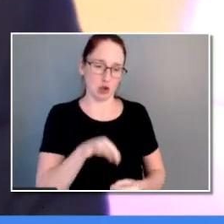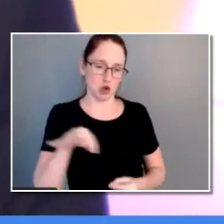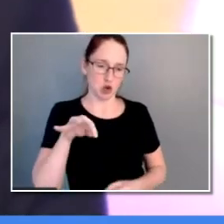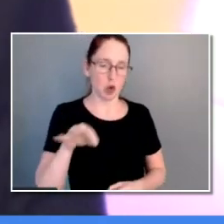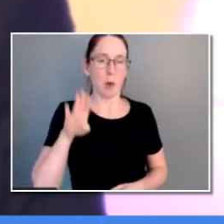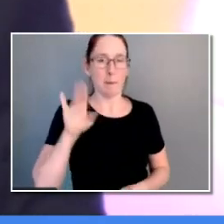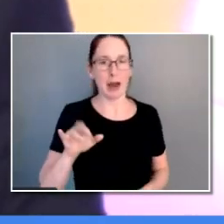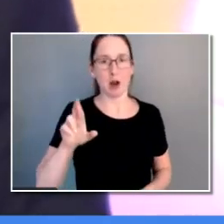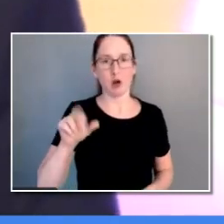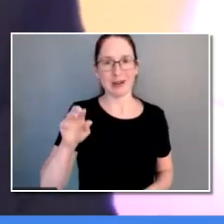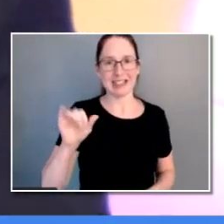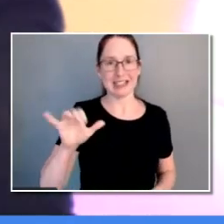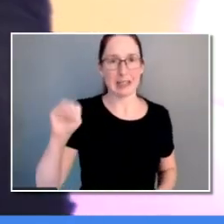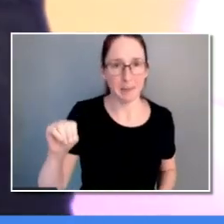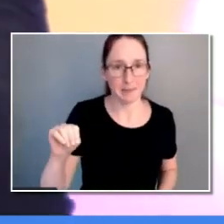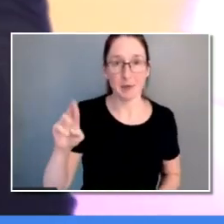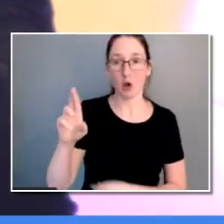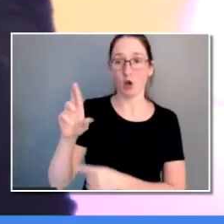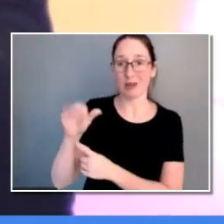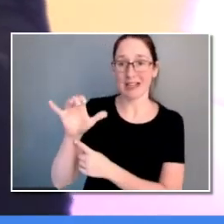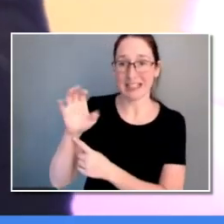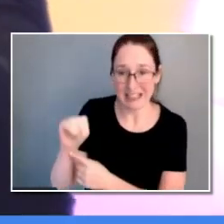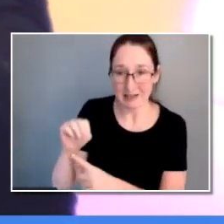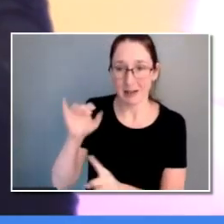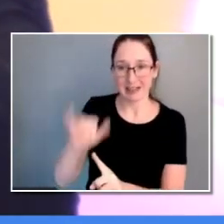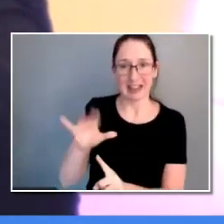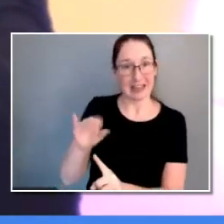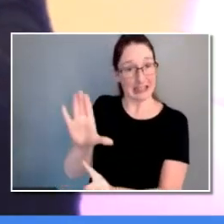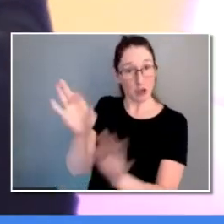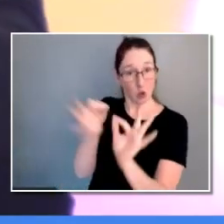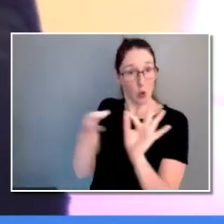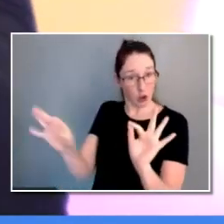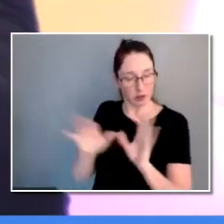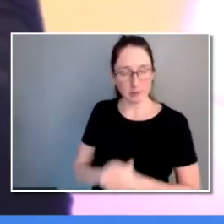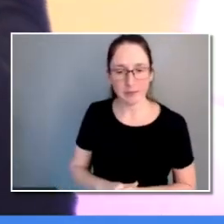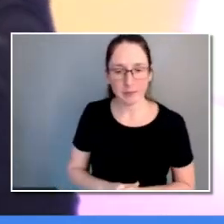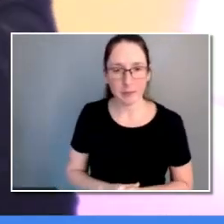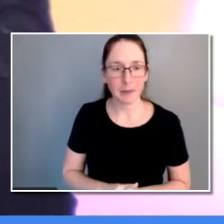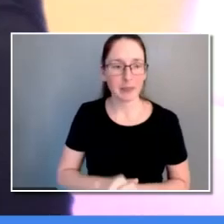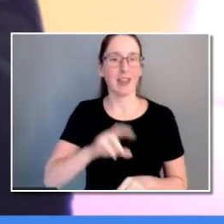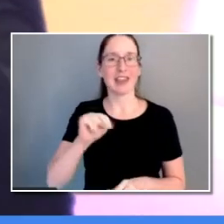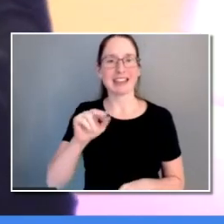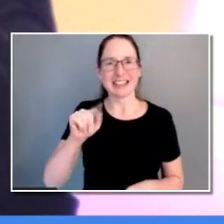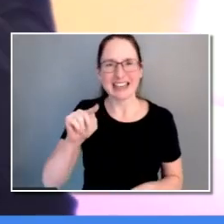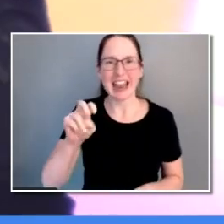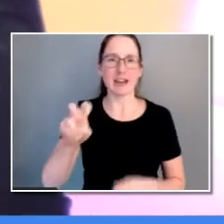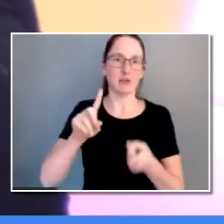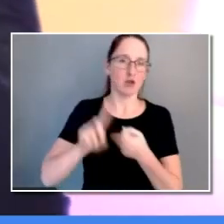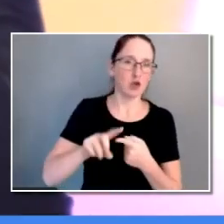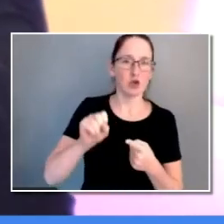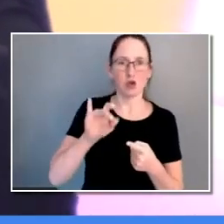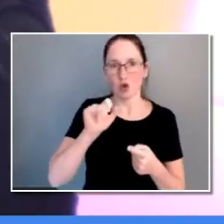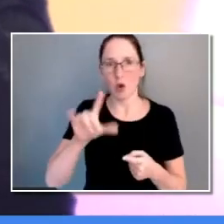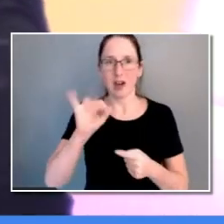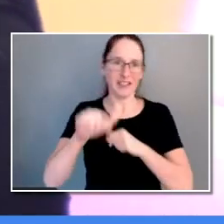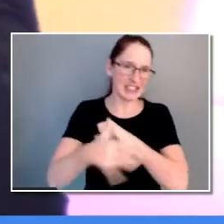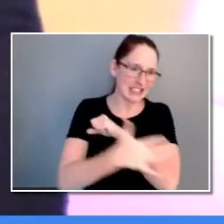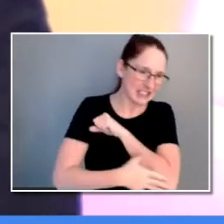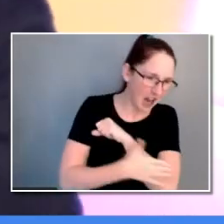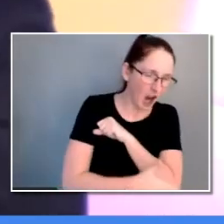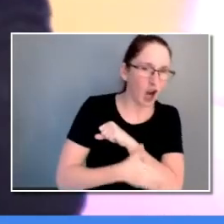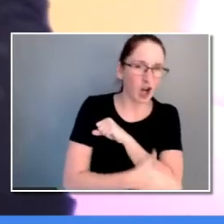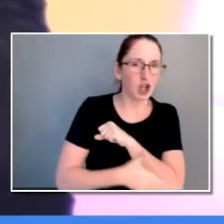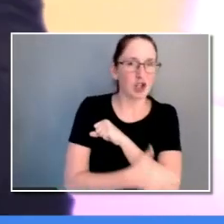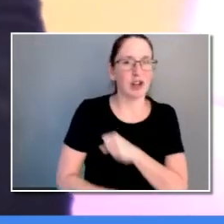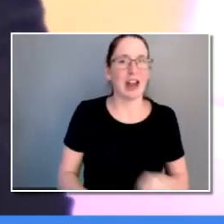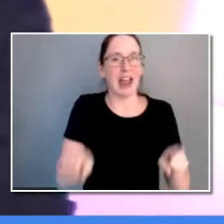racism. Racism which was, and these are his words, as native to the soil of this country as